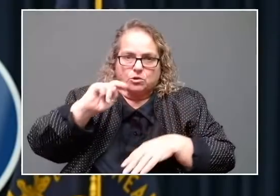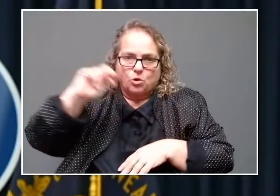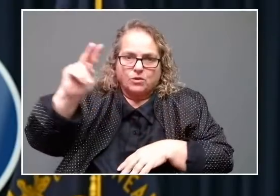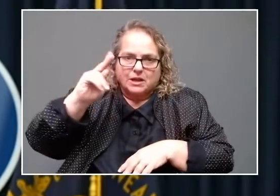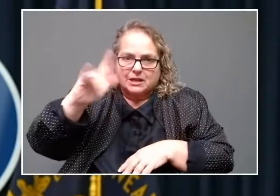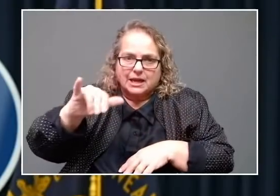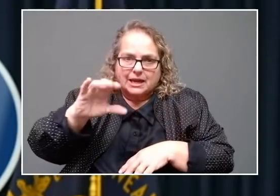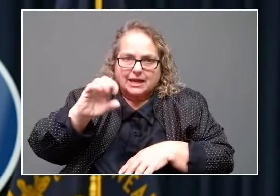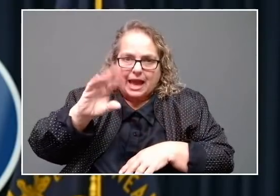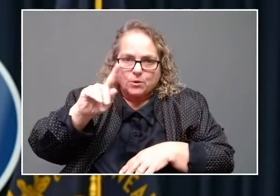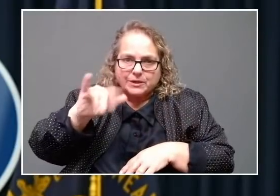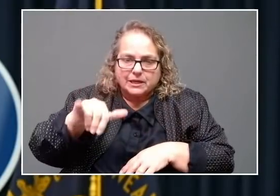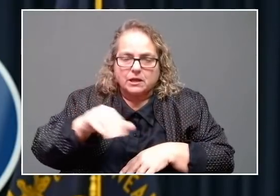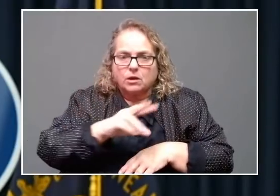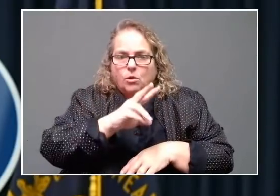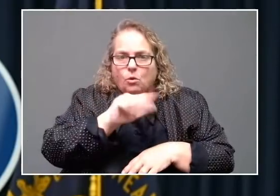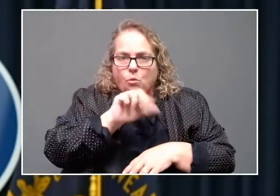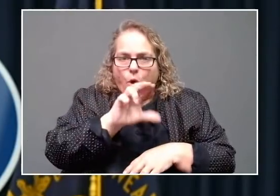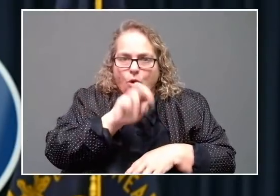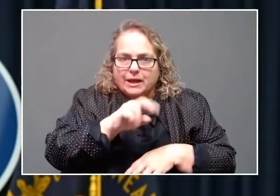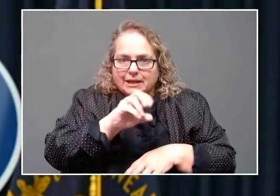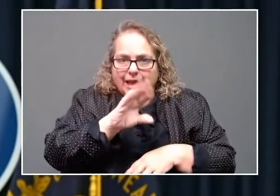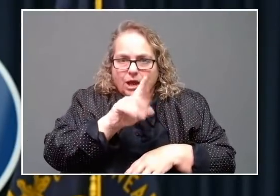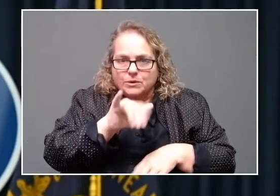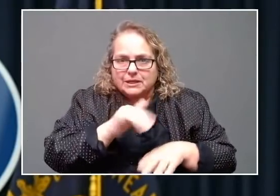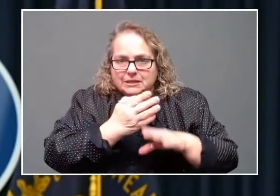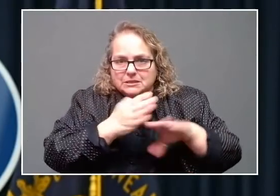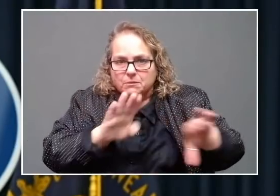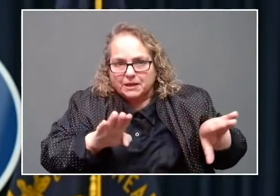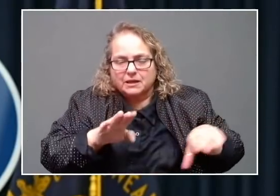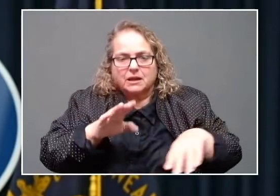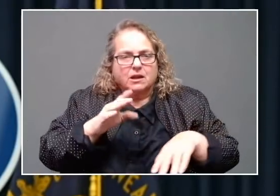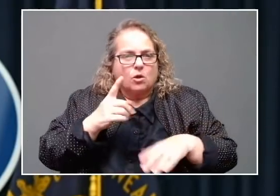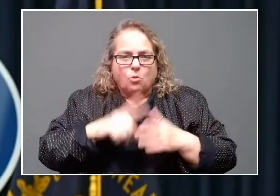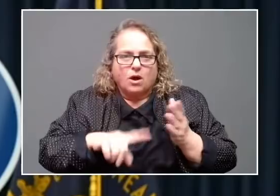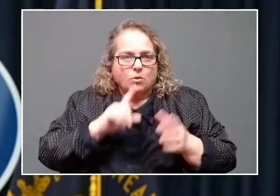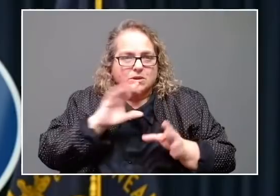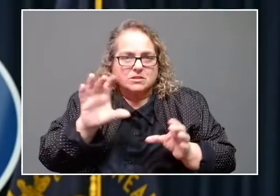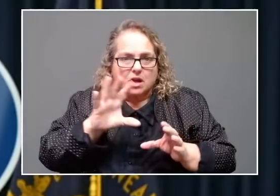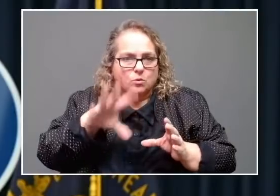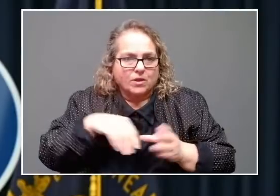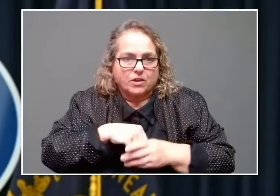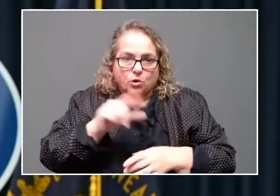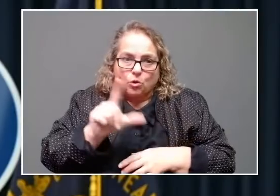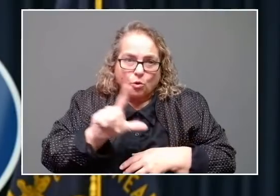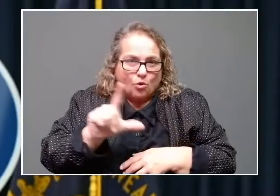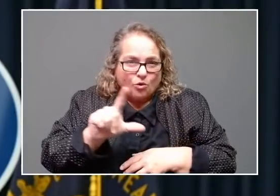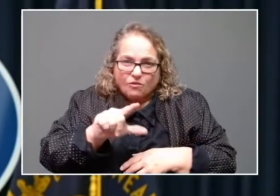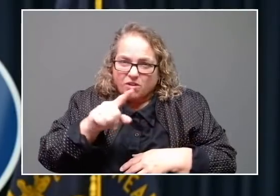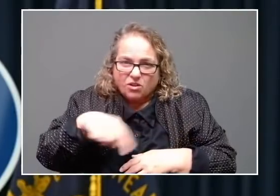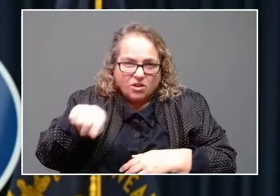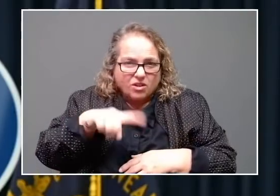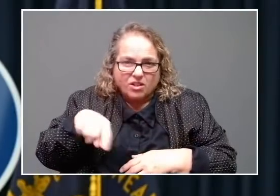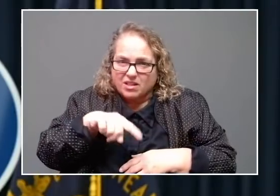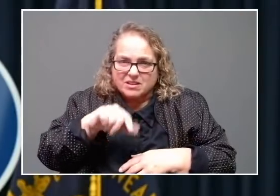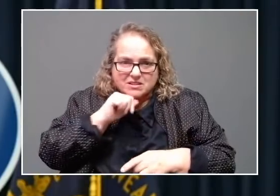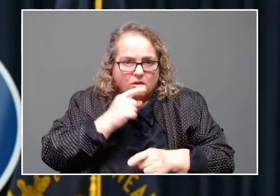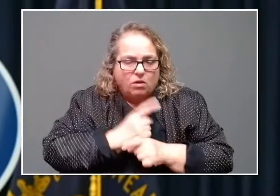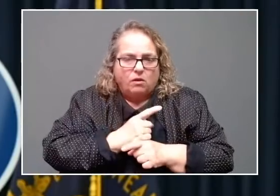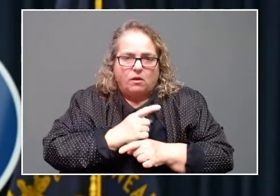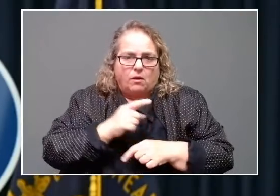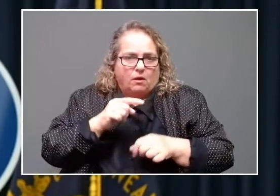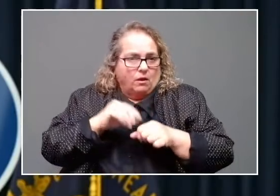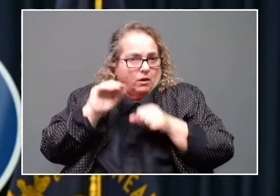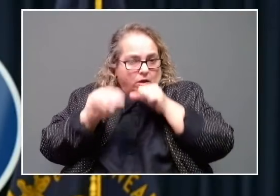Warren County, certainly what was done within Louisville. I think to put two